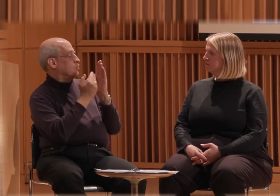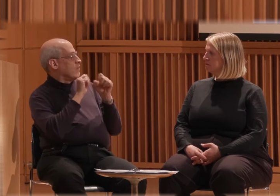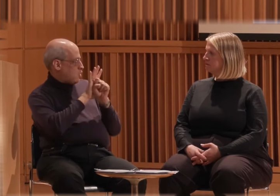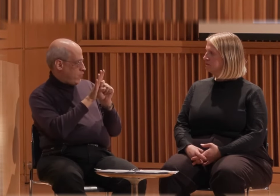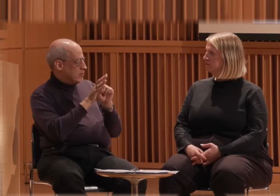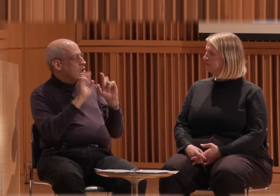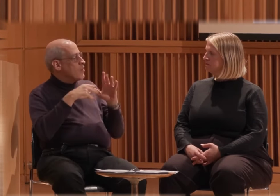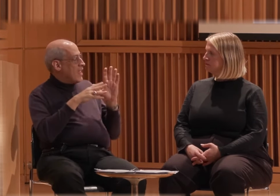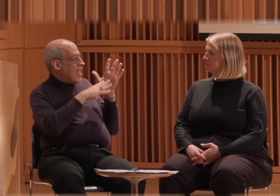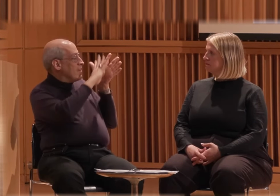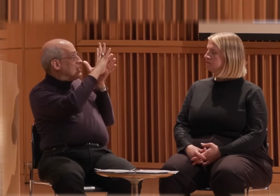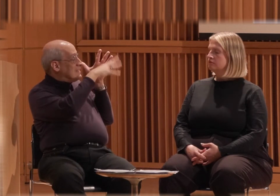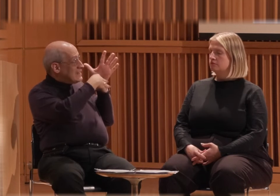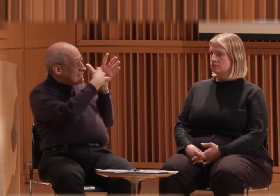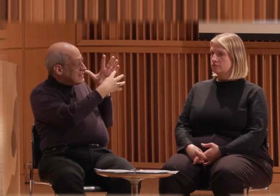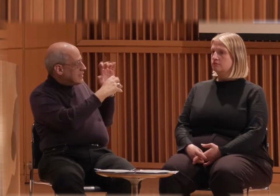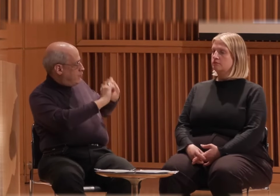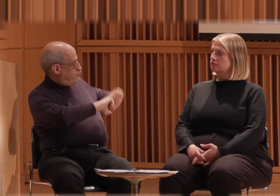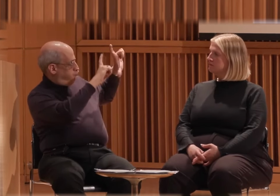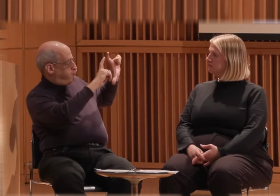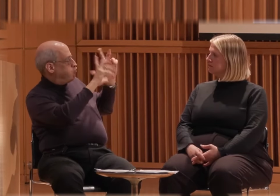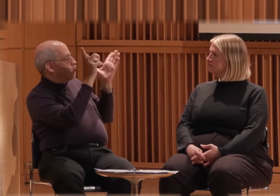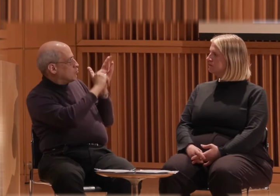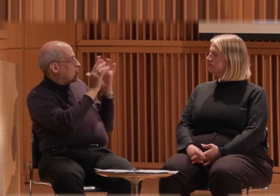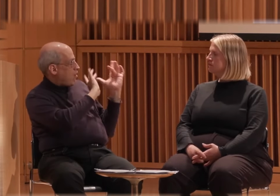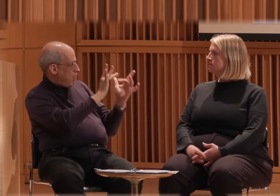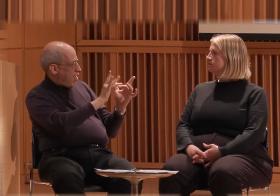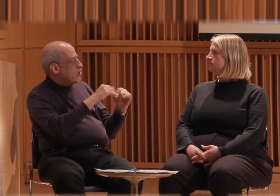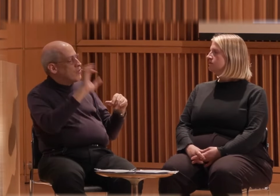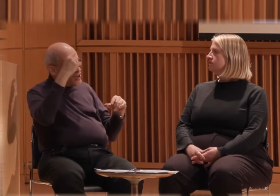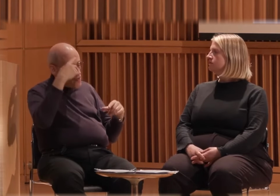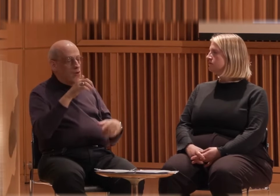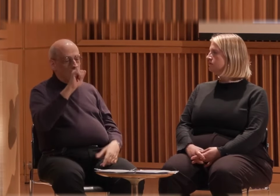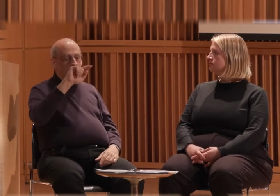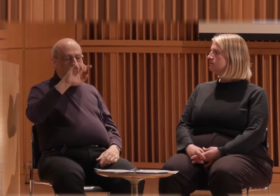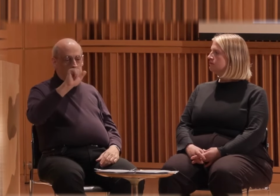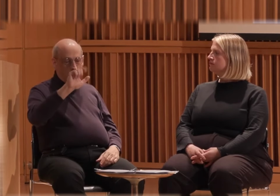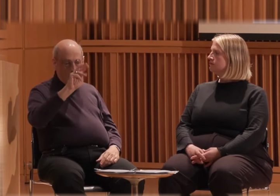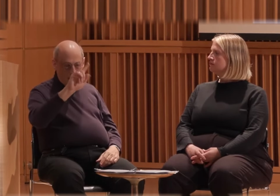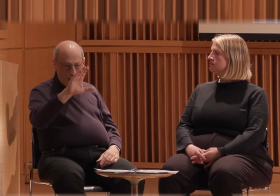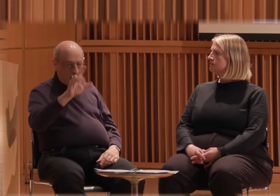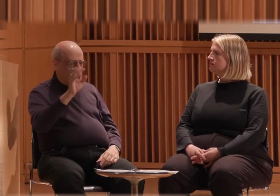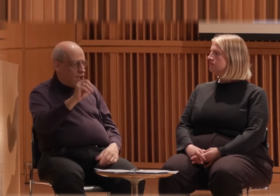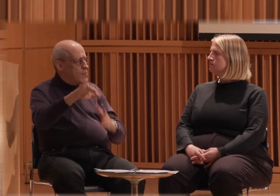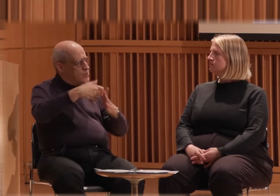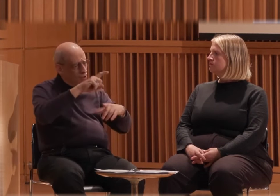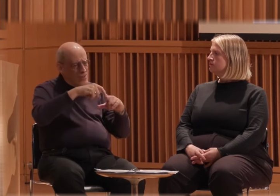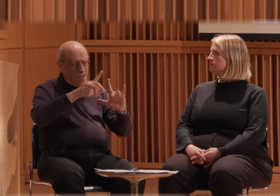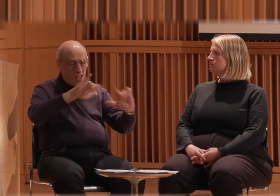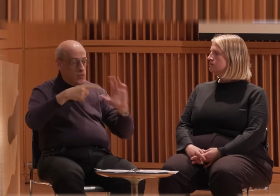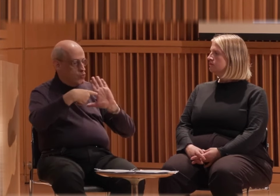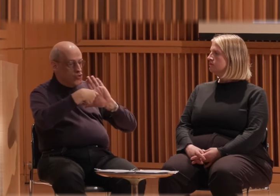were dashboards that you could go to run by the government or the Atlantic.com or the New York Times or what have you that would